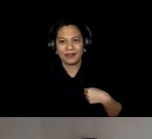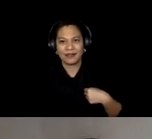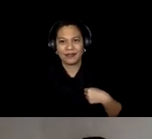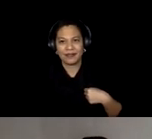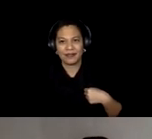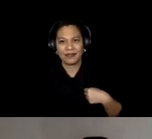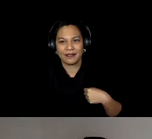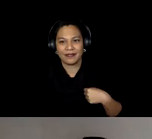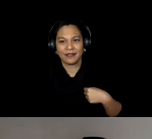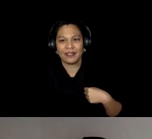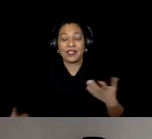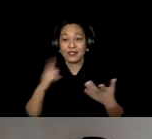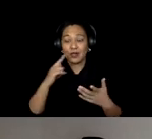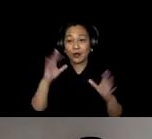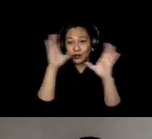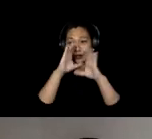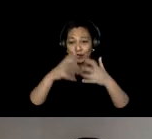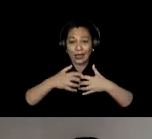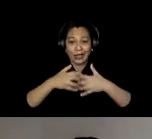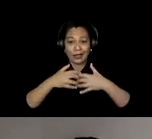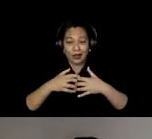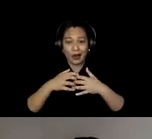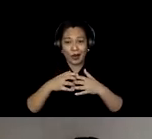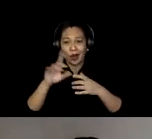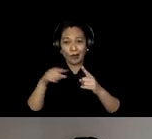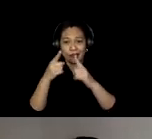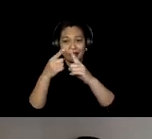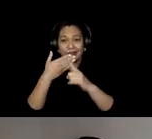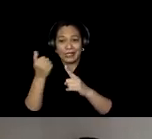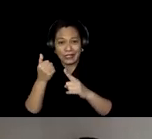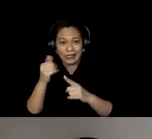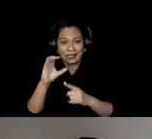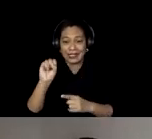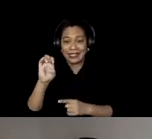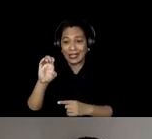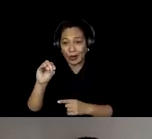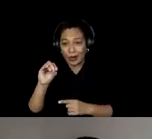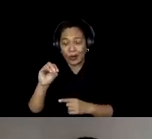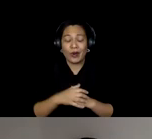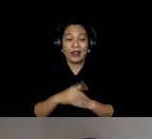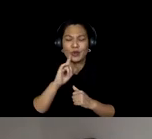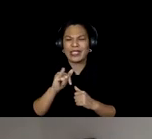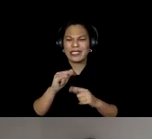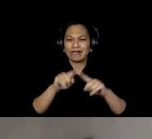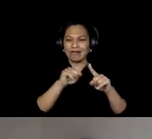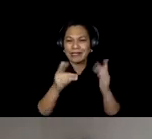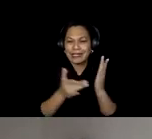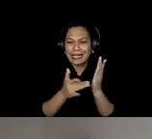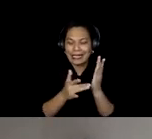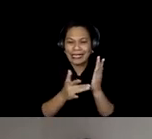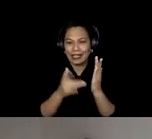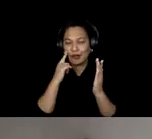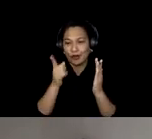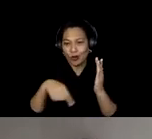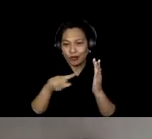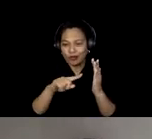engine optimization, what is it exactly? Basically, it's a set of techniques that you use to